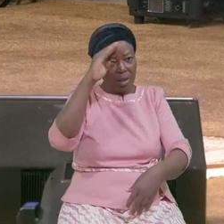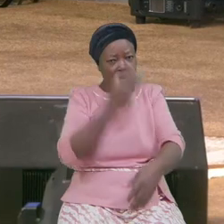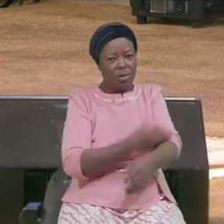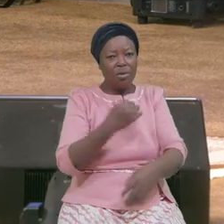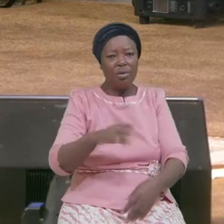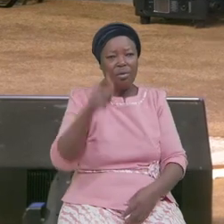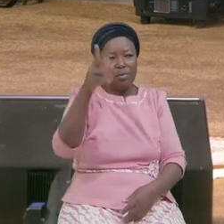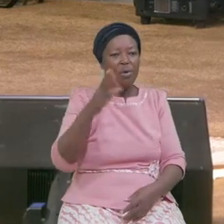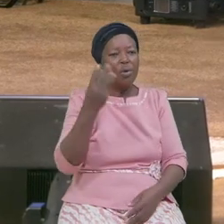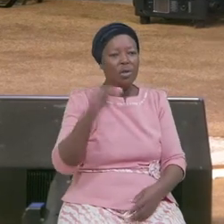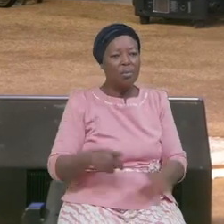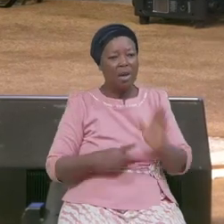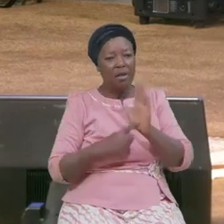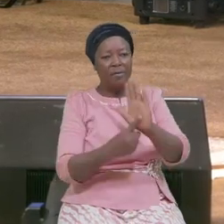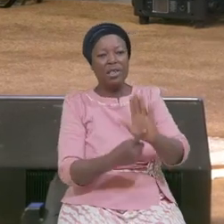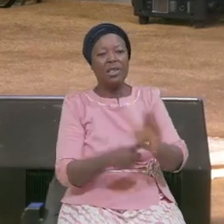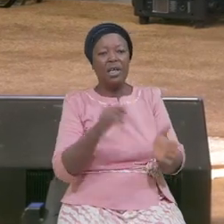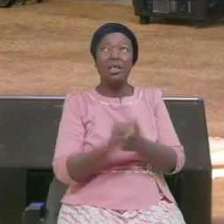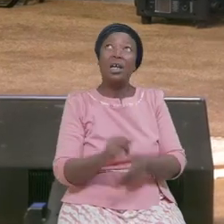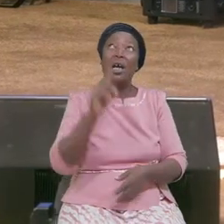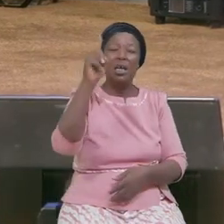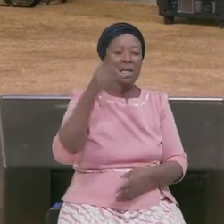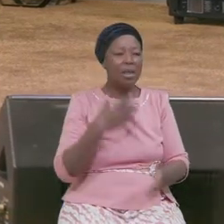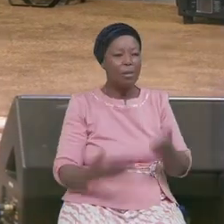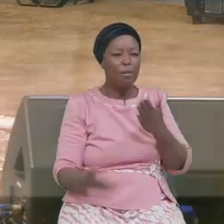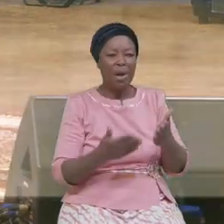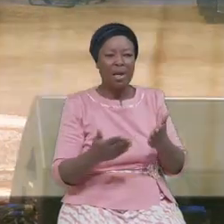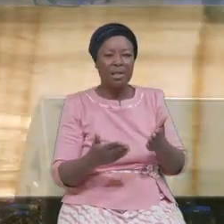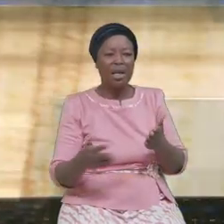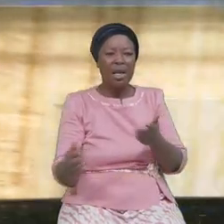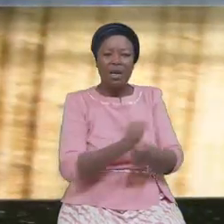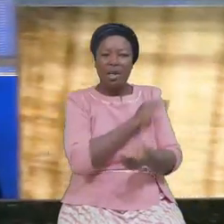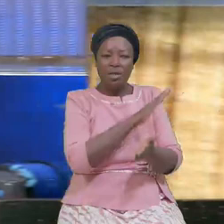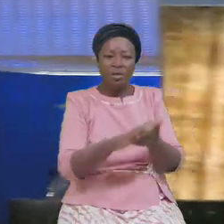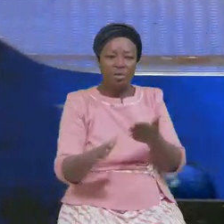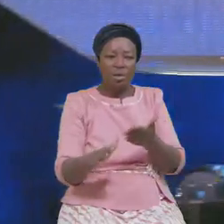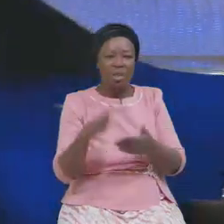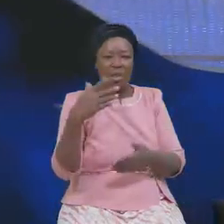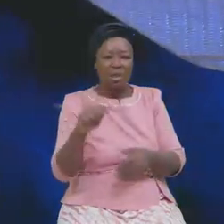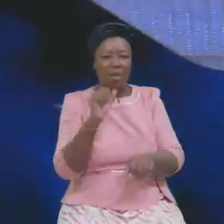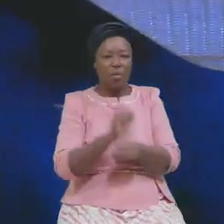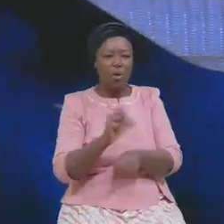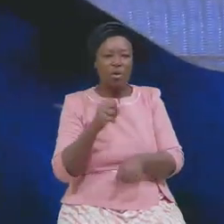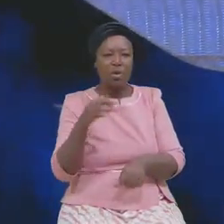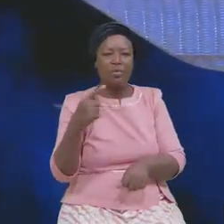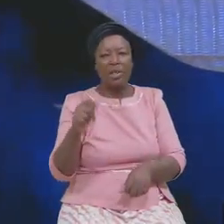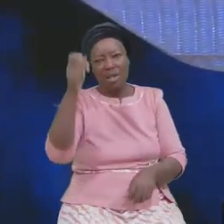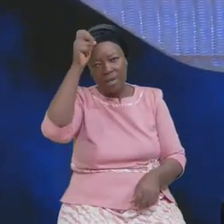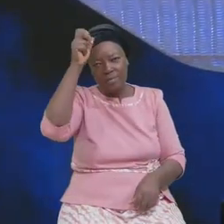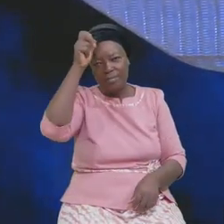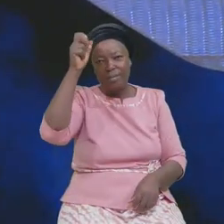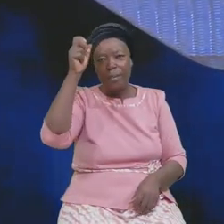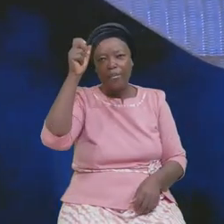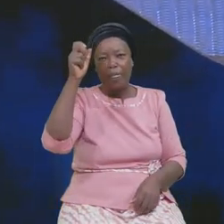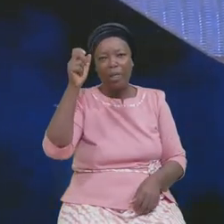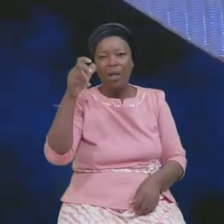God was manifested, that he might destroy the works of the devil.